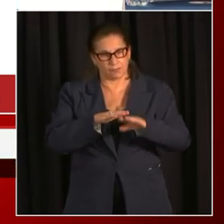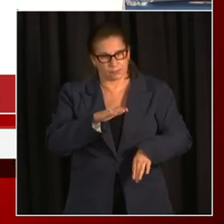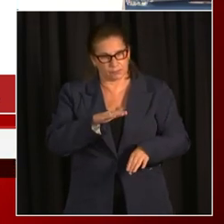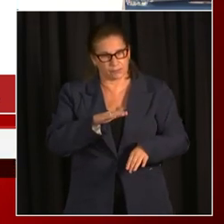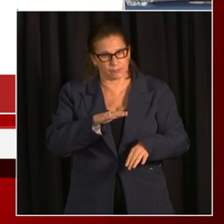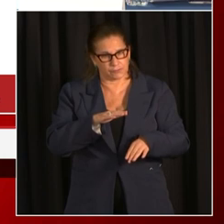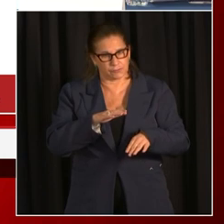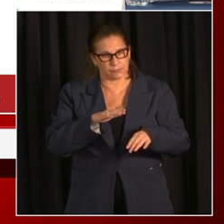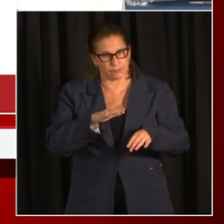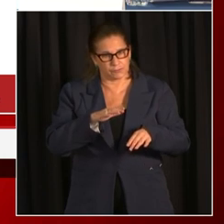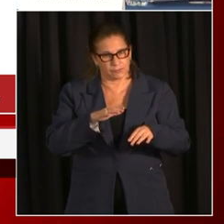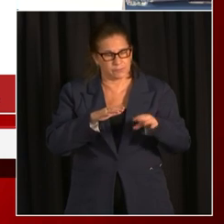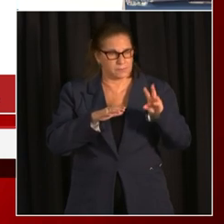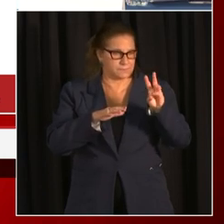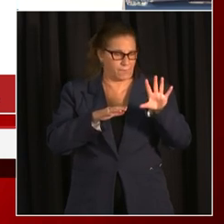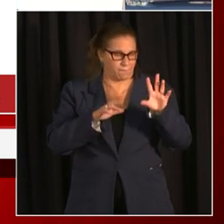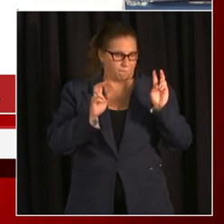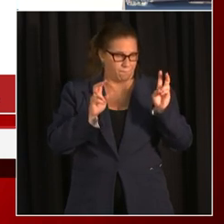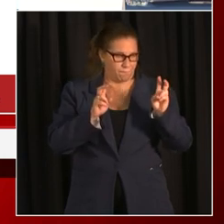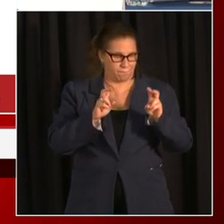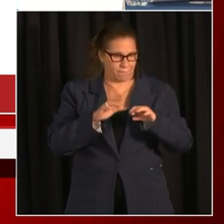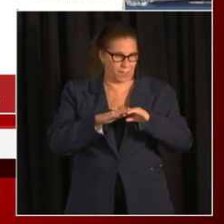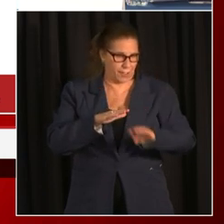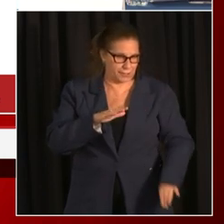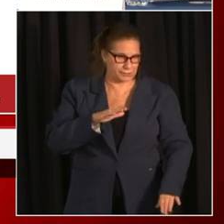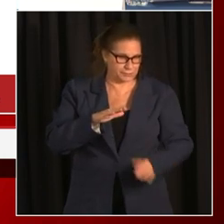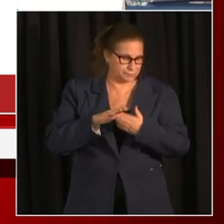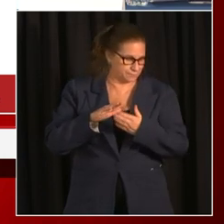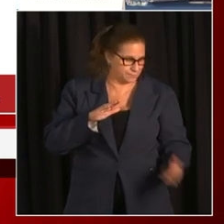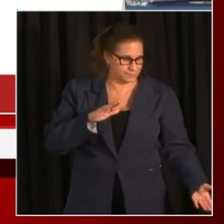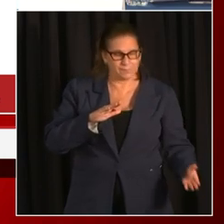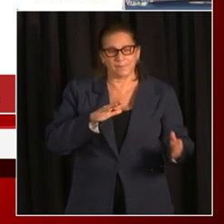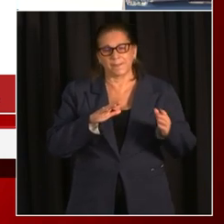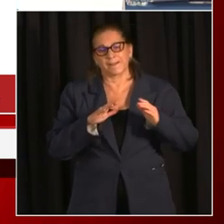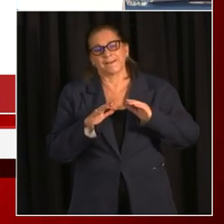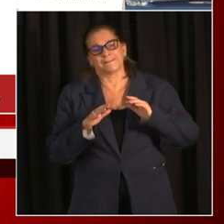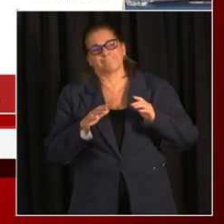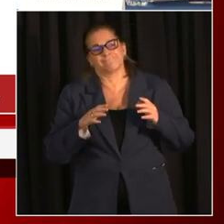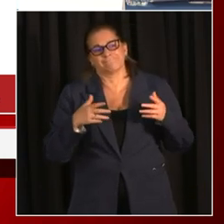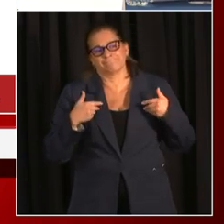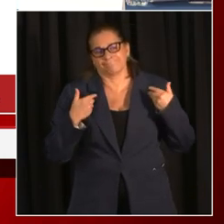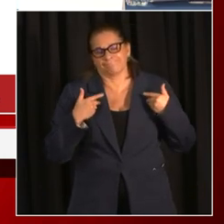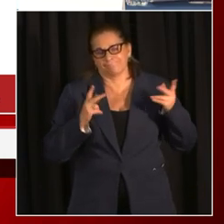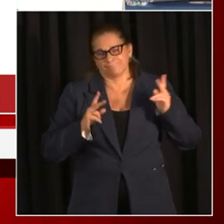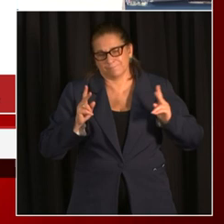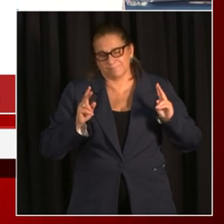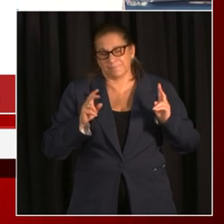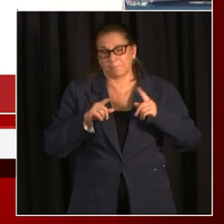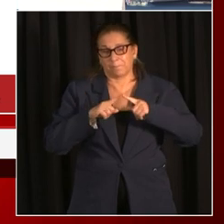disease of the elderly. People who are previously in a great state of health are having